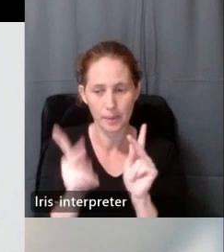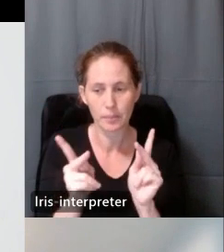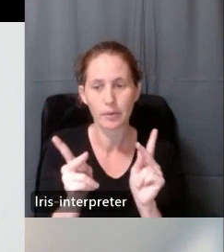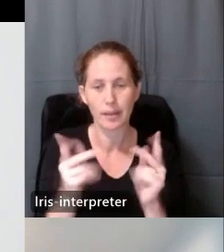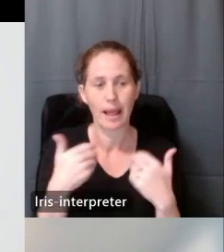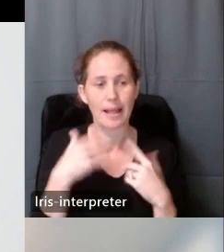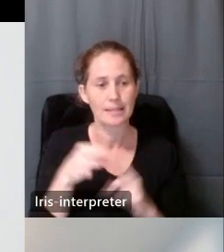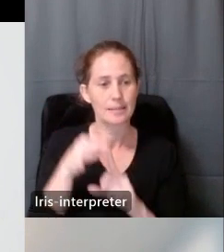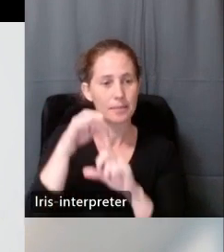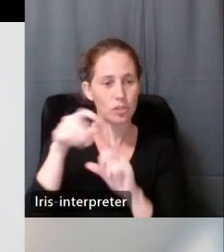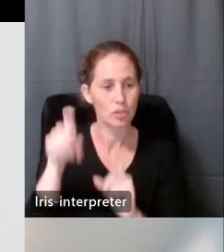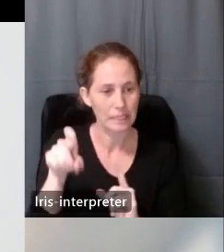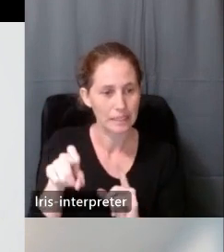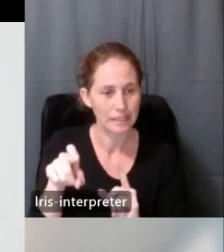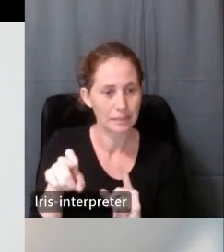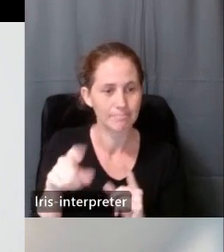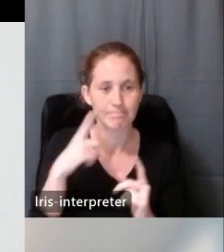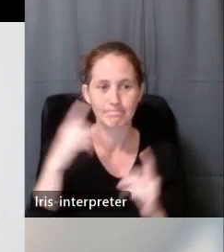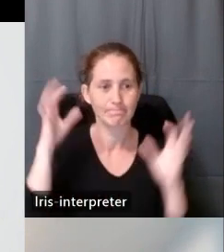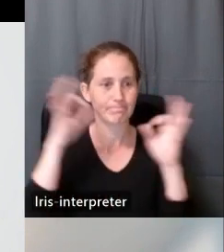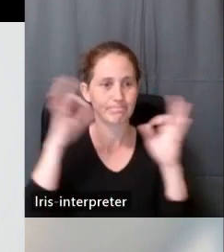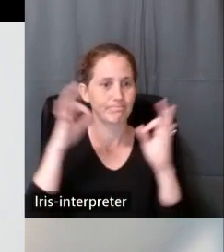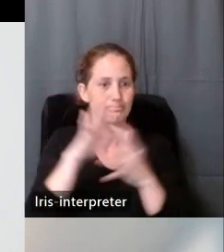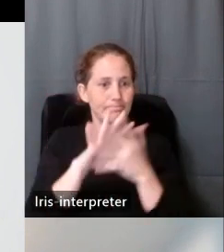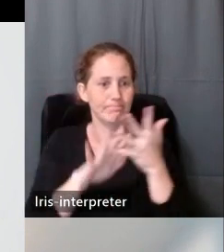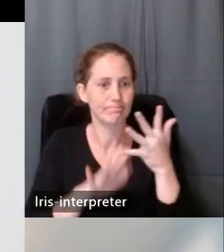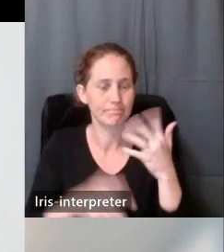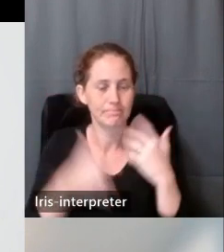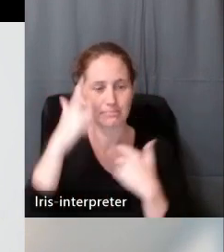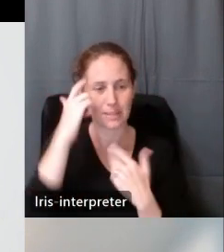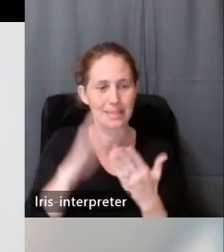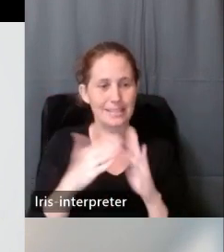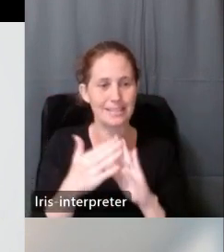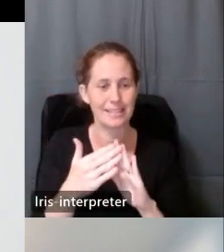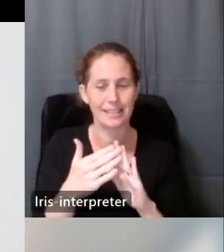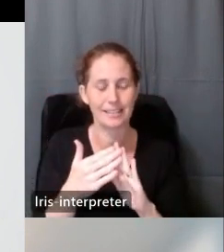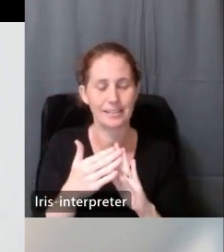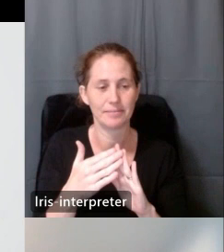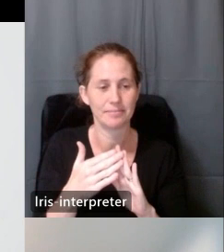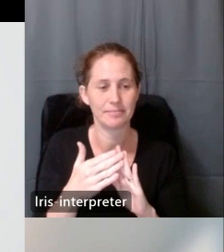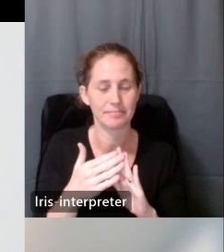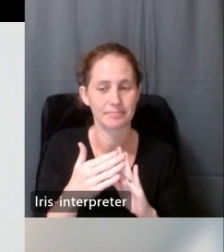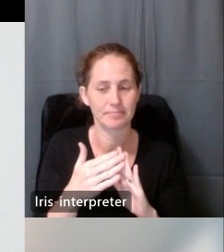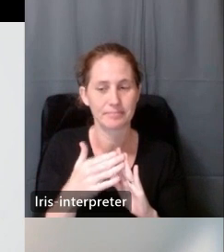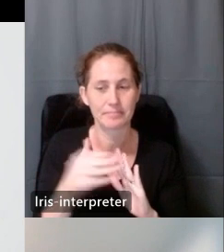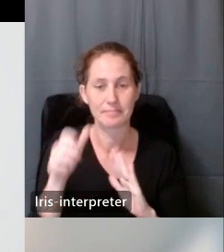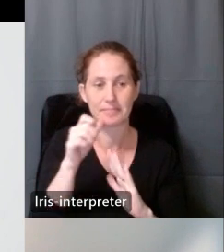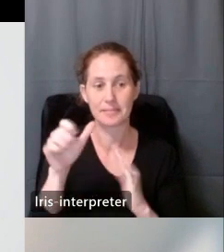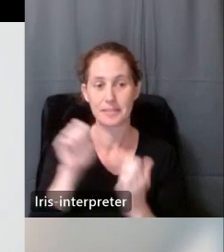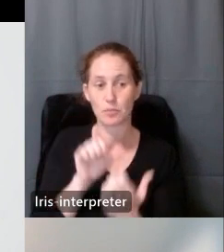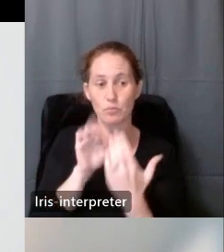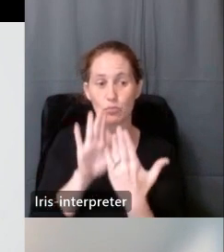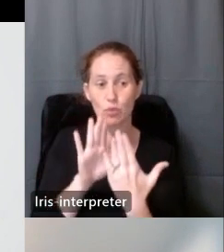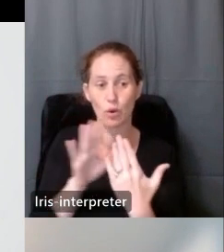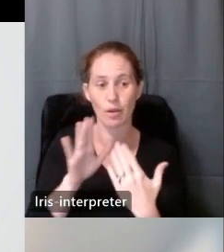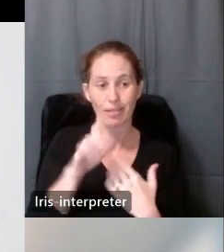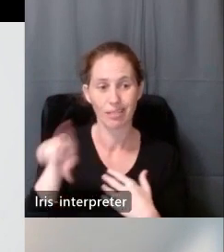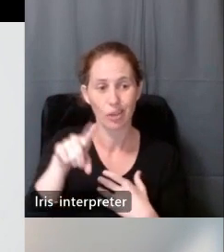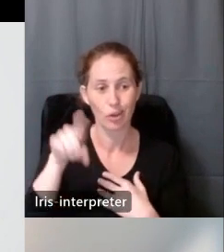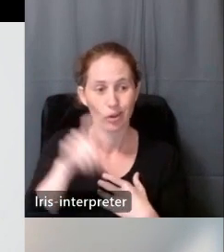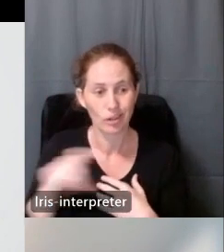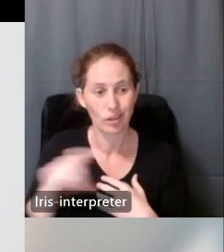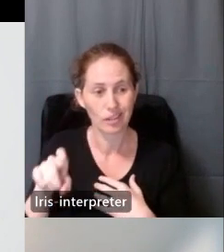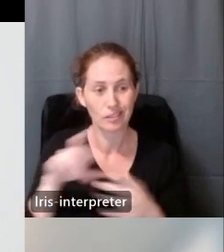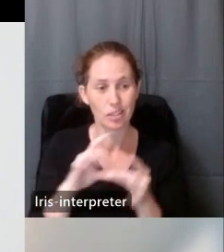with special needs. And because the city failed to address their unique needs,